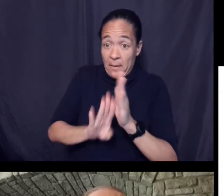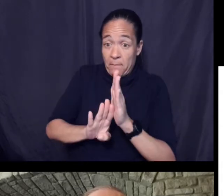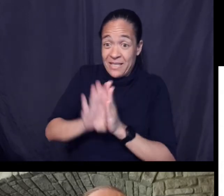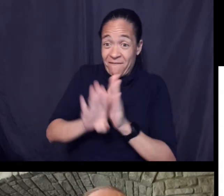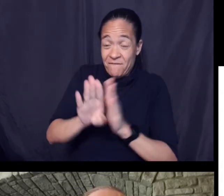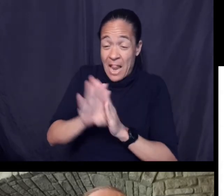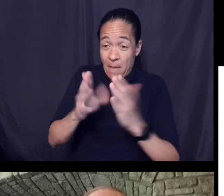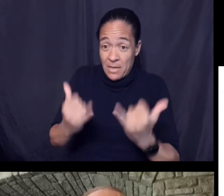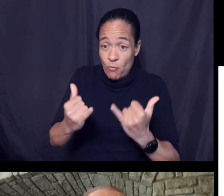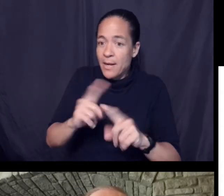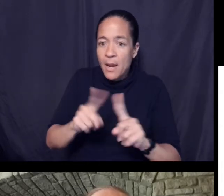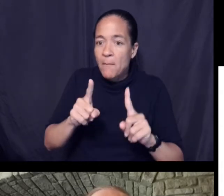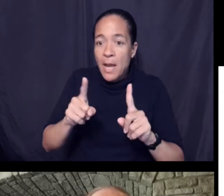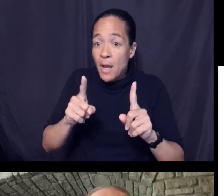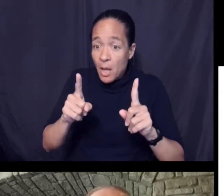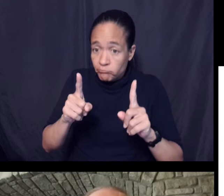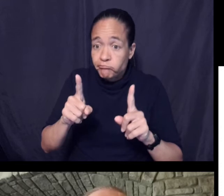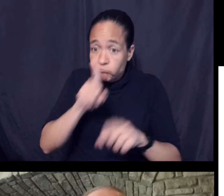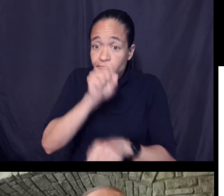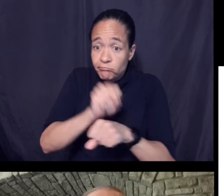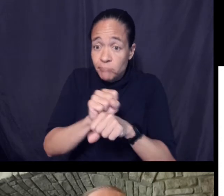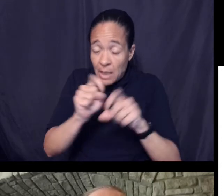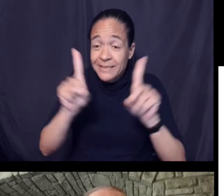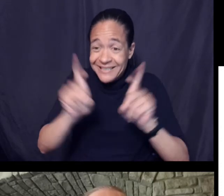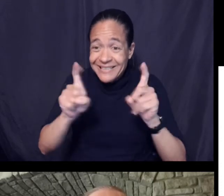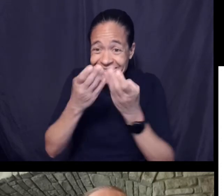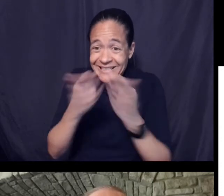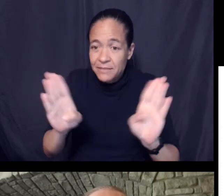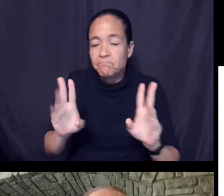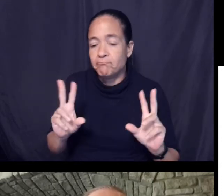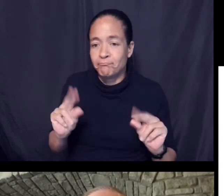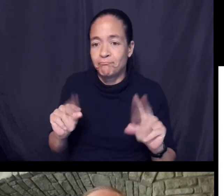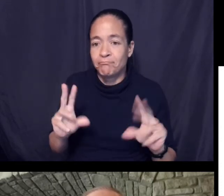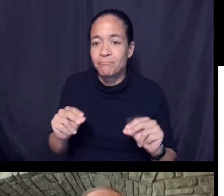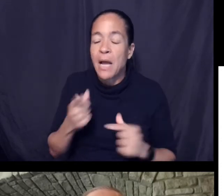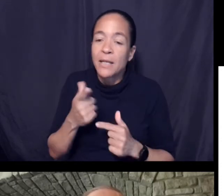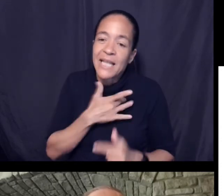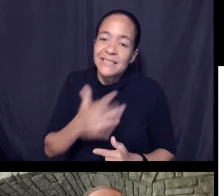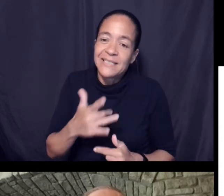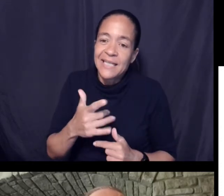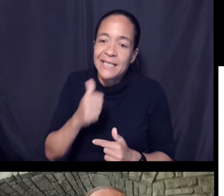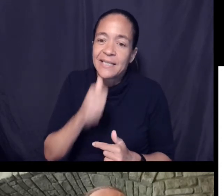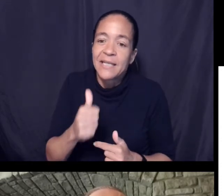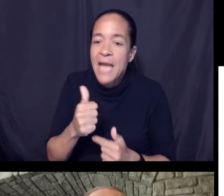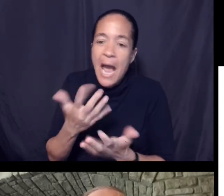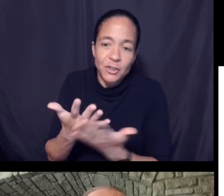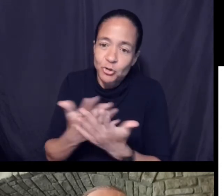universal programs. Most obstetricians do not screen for CMV unless the mother has a mono-like